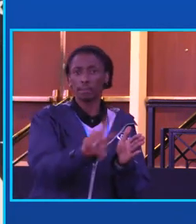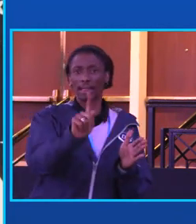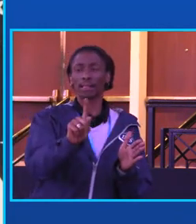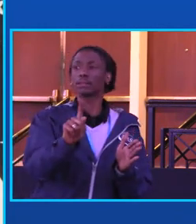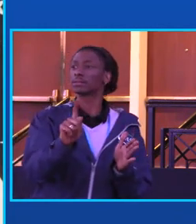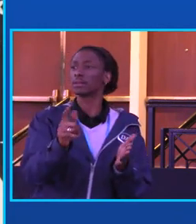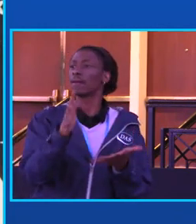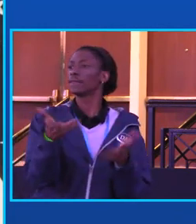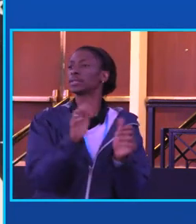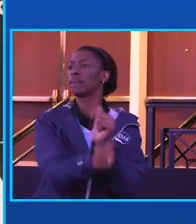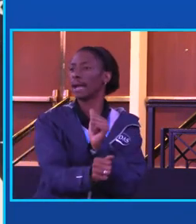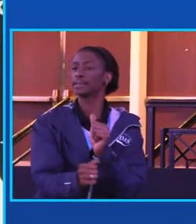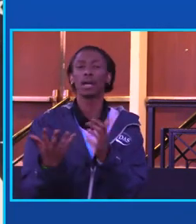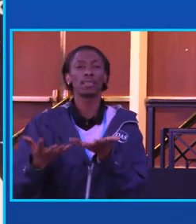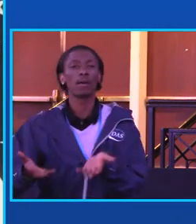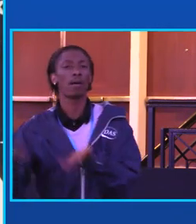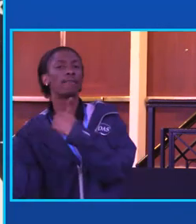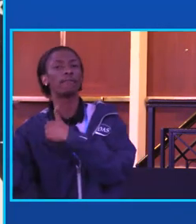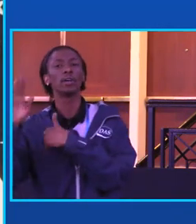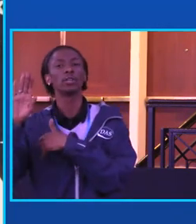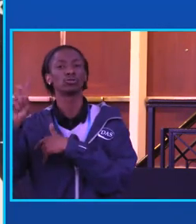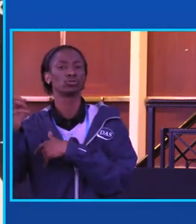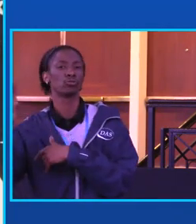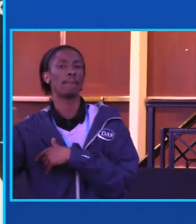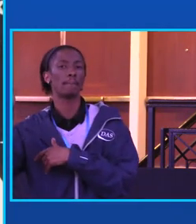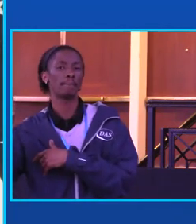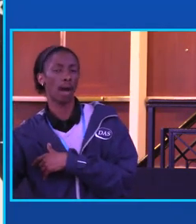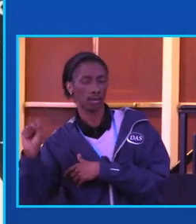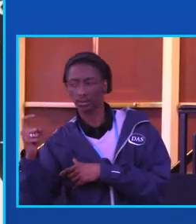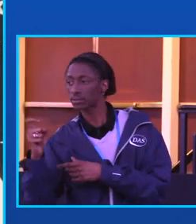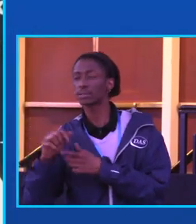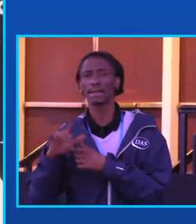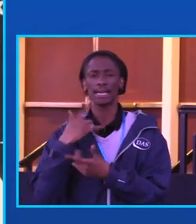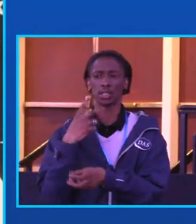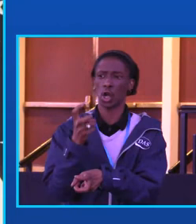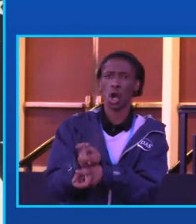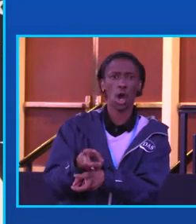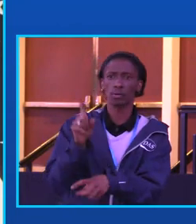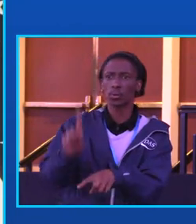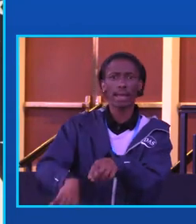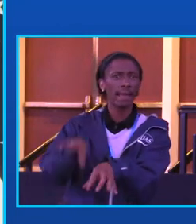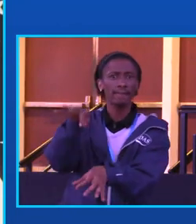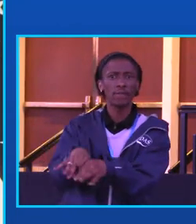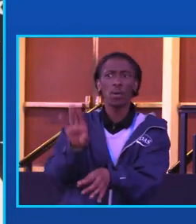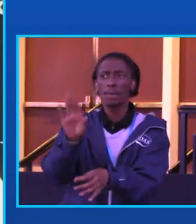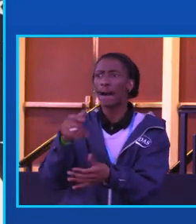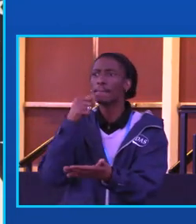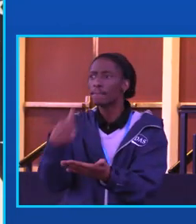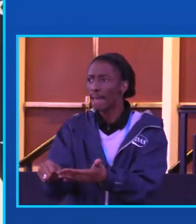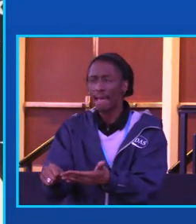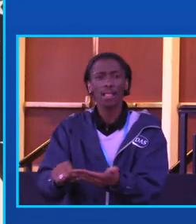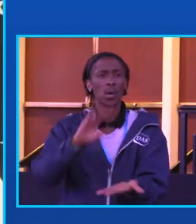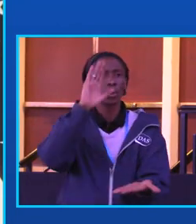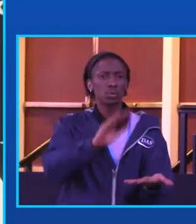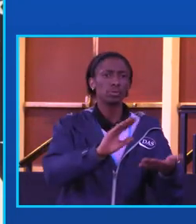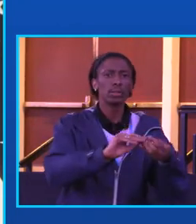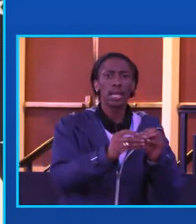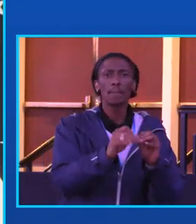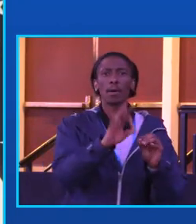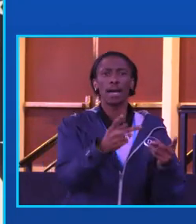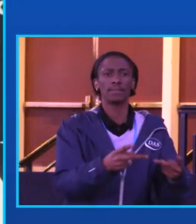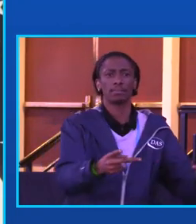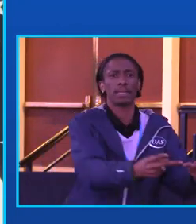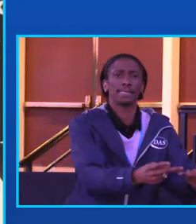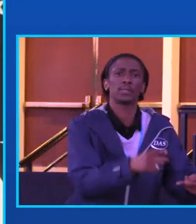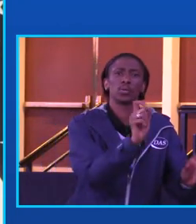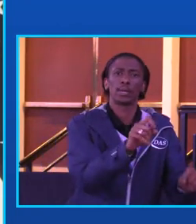boxes, empower partisan poll watchers, make it harder to vote by mail, reduce the number of polling places to